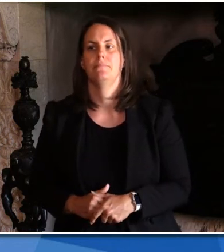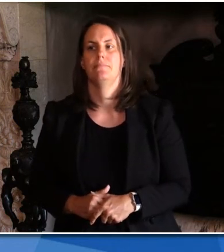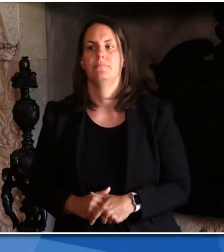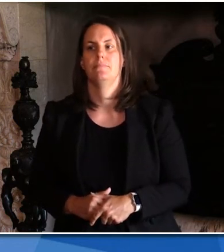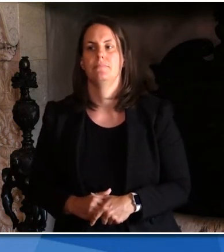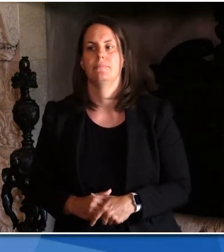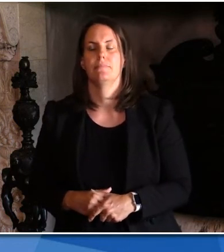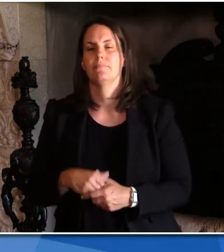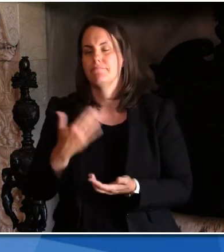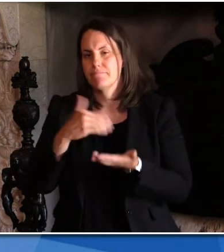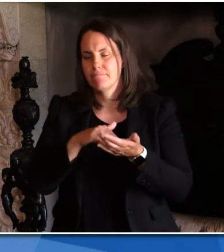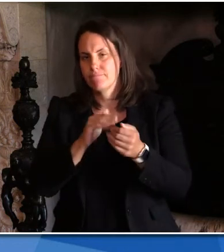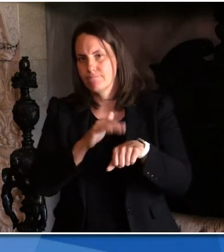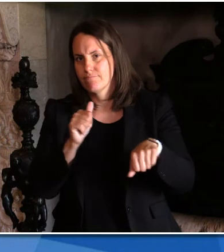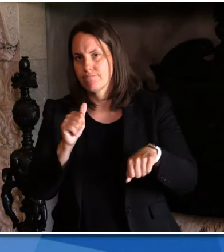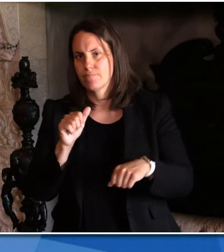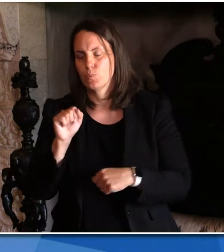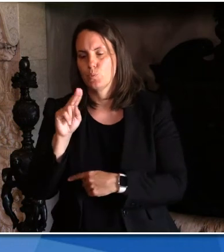Superior Telegram.